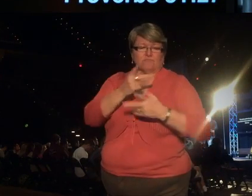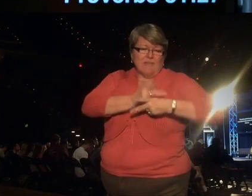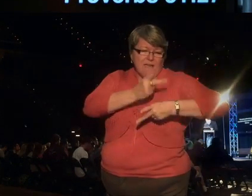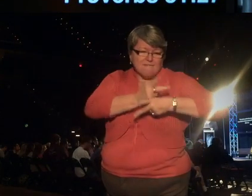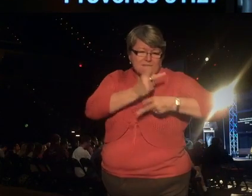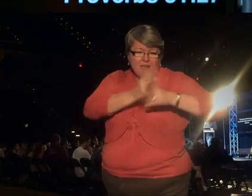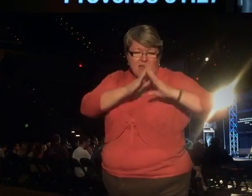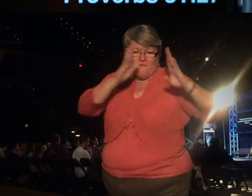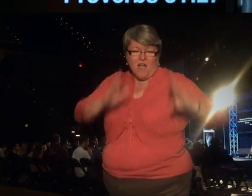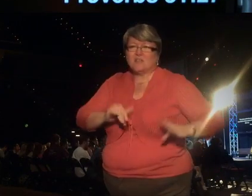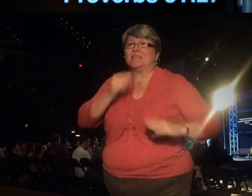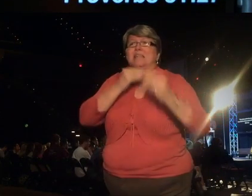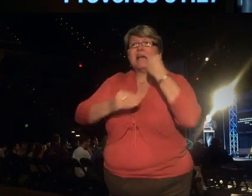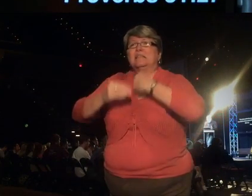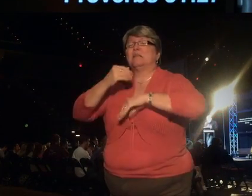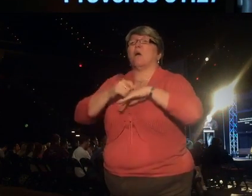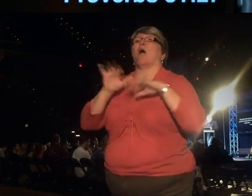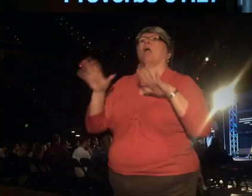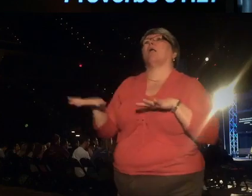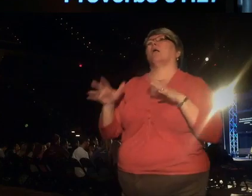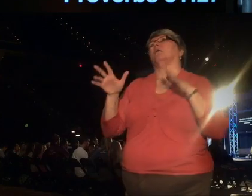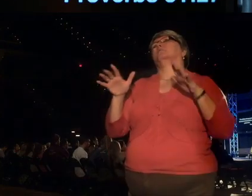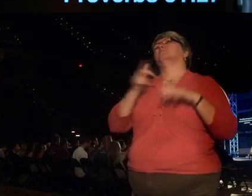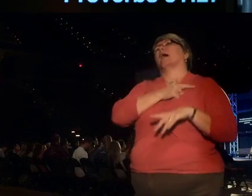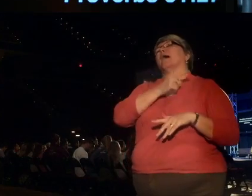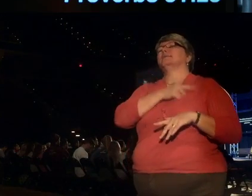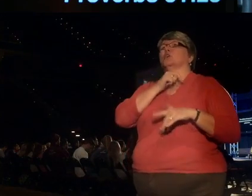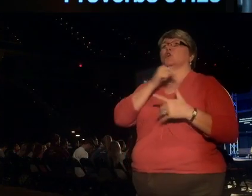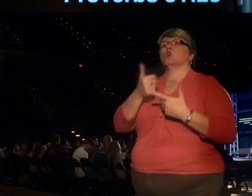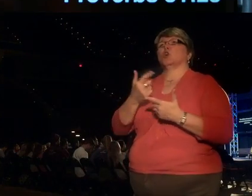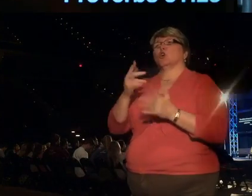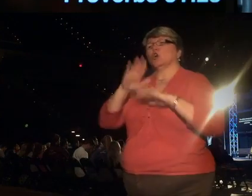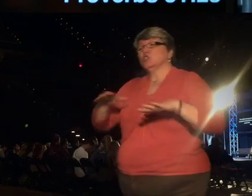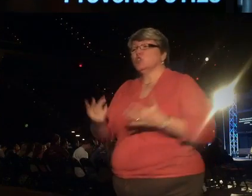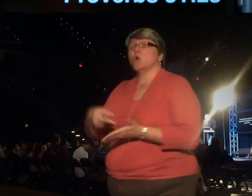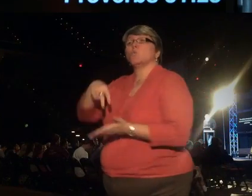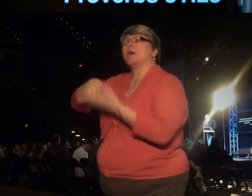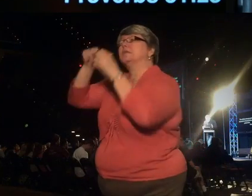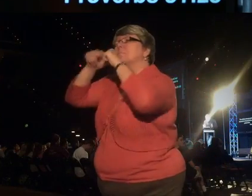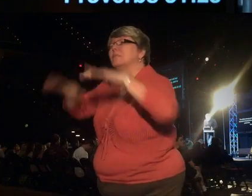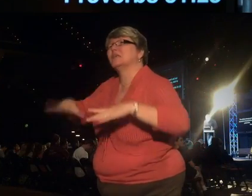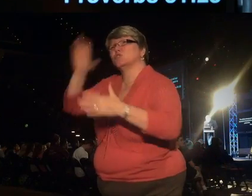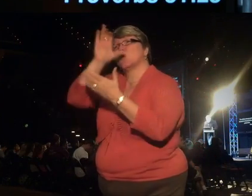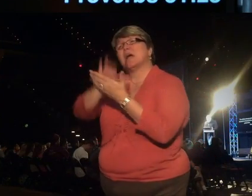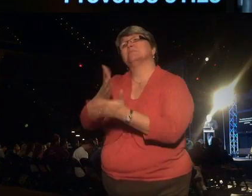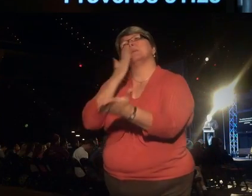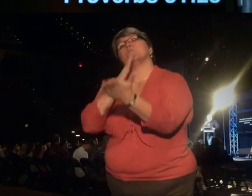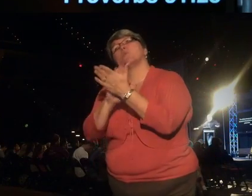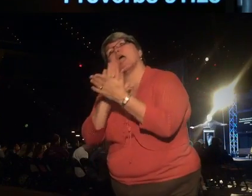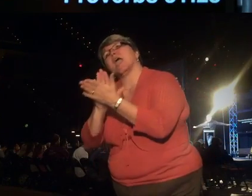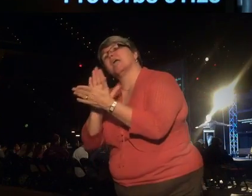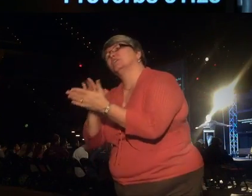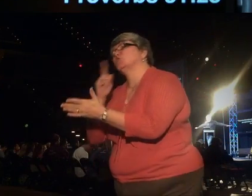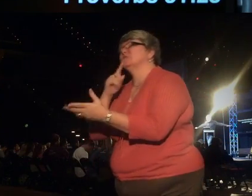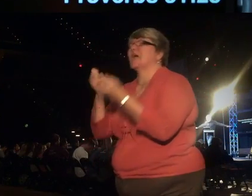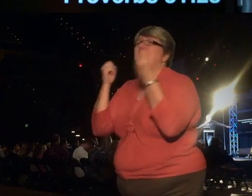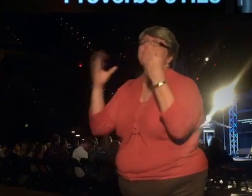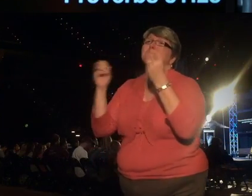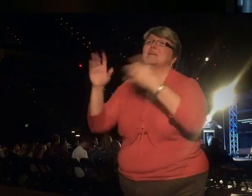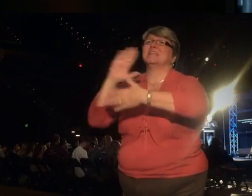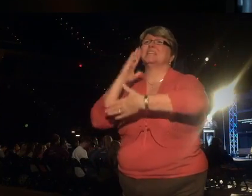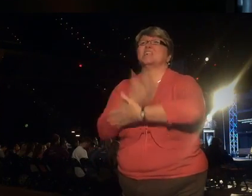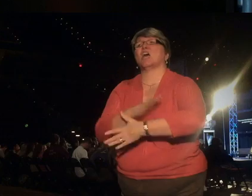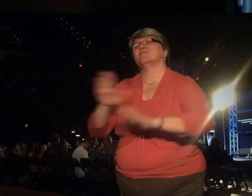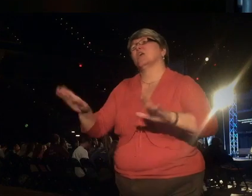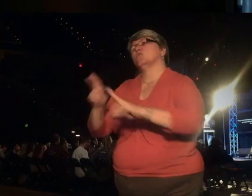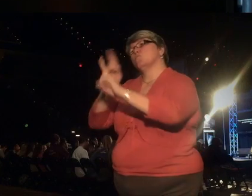eat the bread of idleness. Her children rise up and bless her. Her husband also praises her, saying, many daughters have done nobly, but